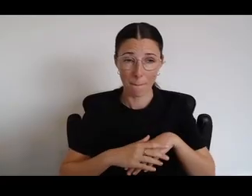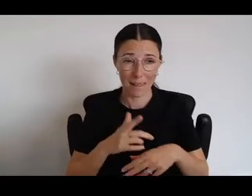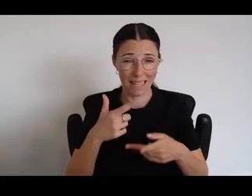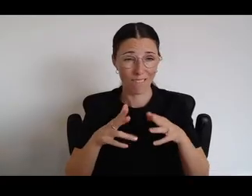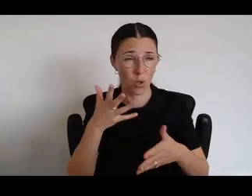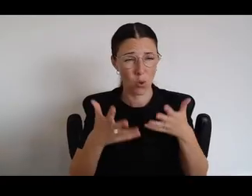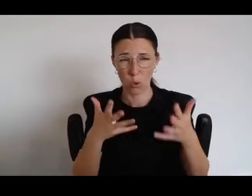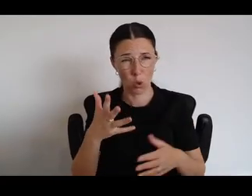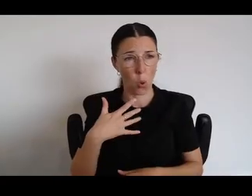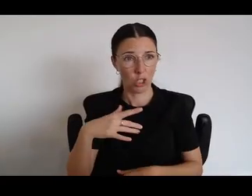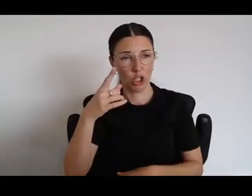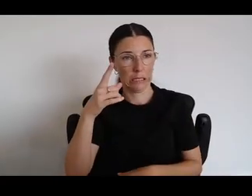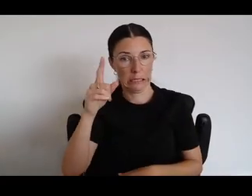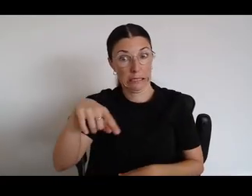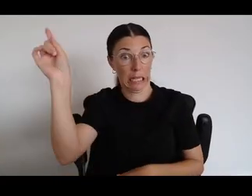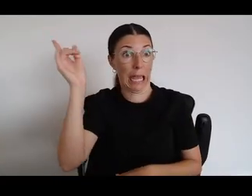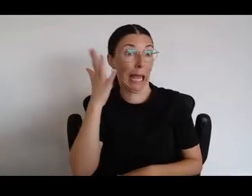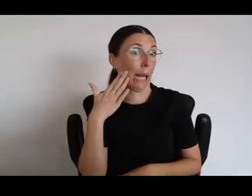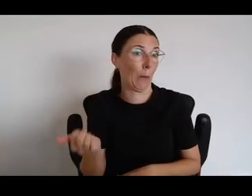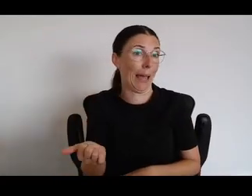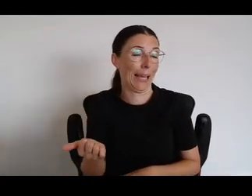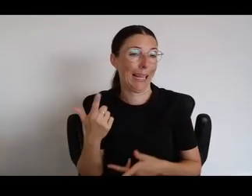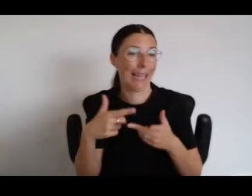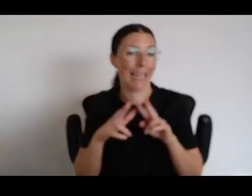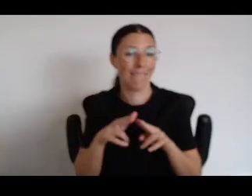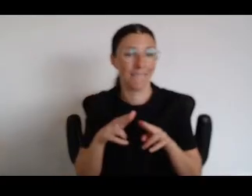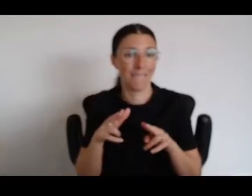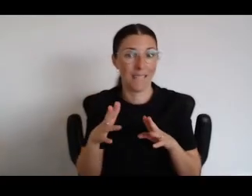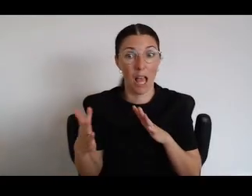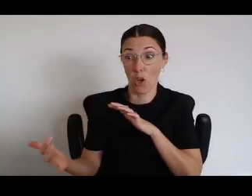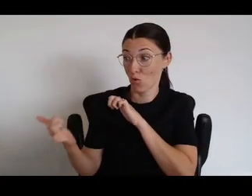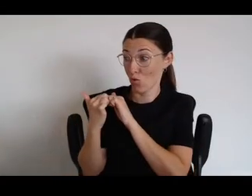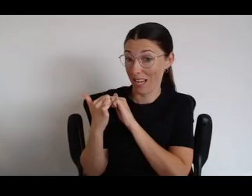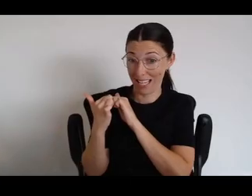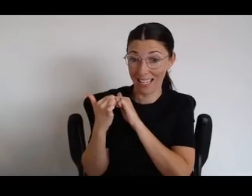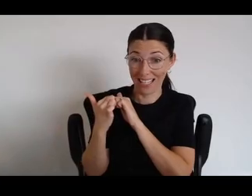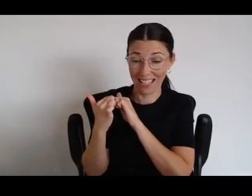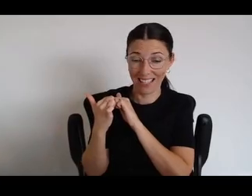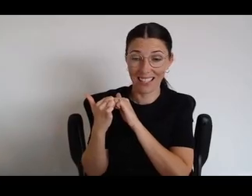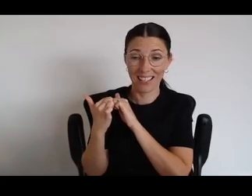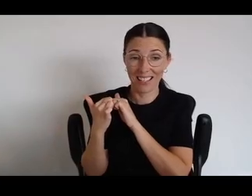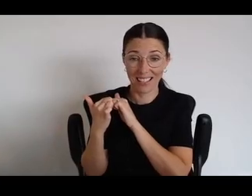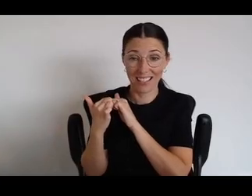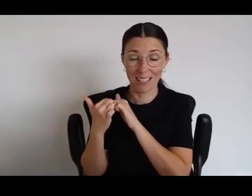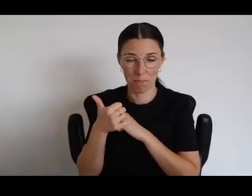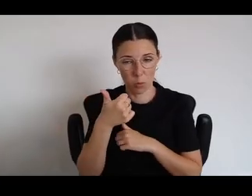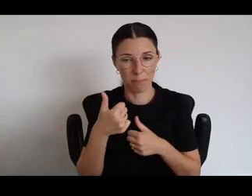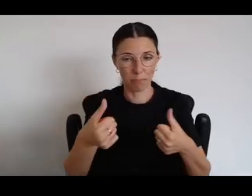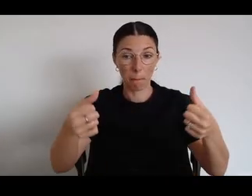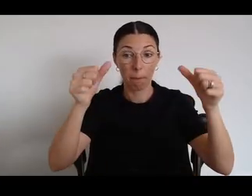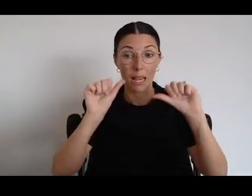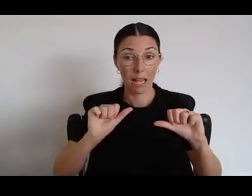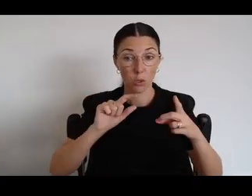just tick the box now in your mind, and if you have a consensus, you agreed with your neighbor, that's good. Next question is this